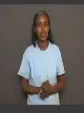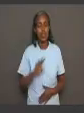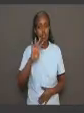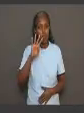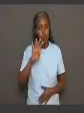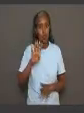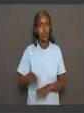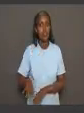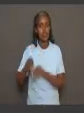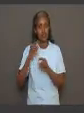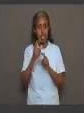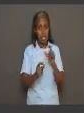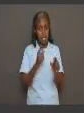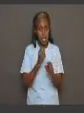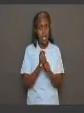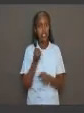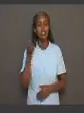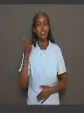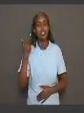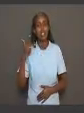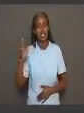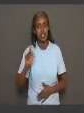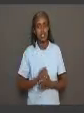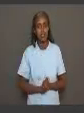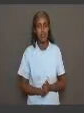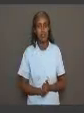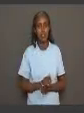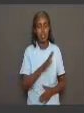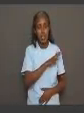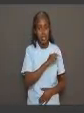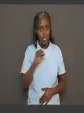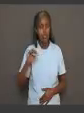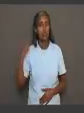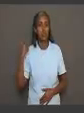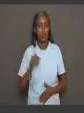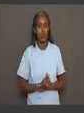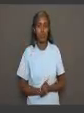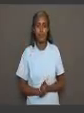4 students aged 13, and so on.